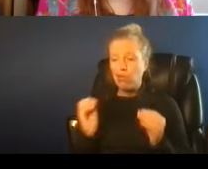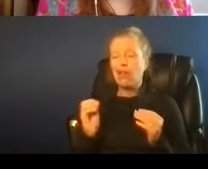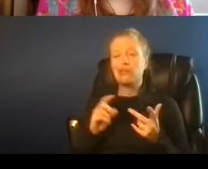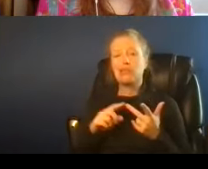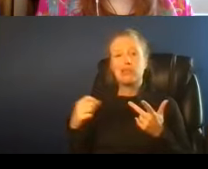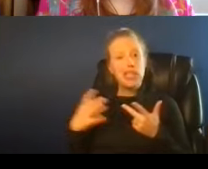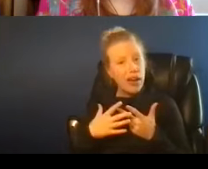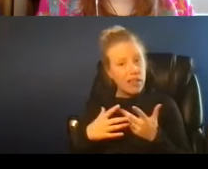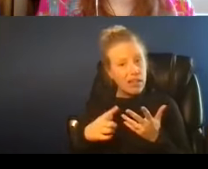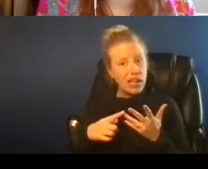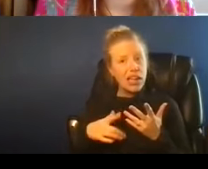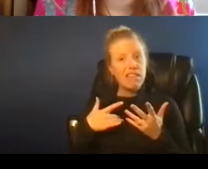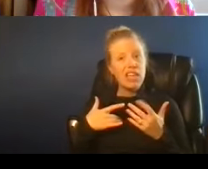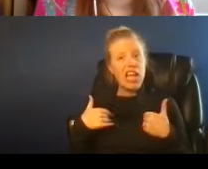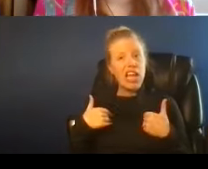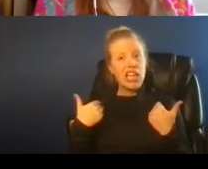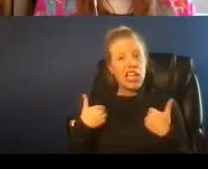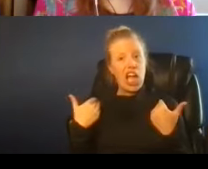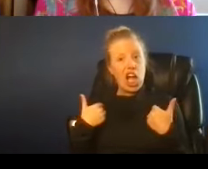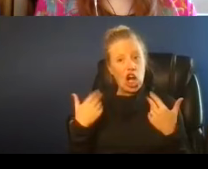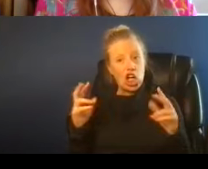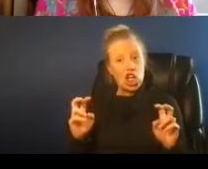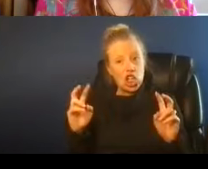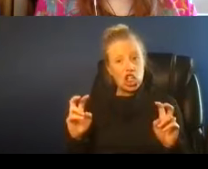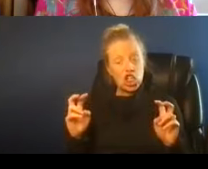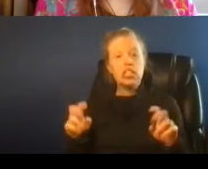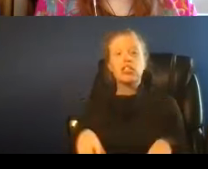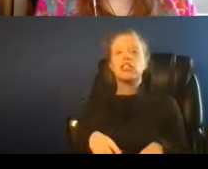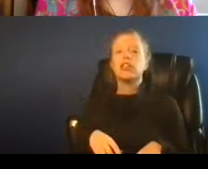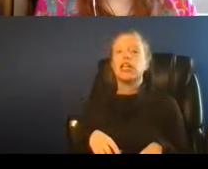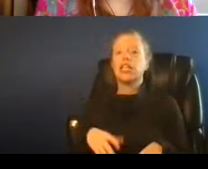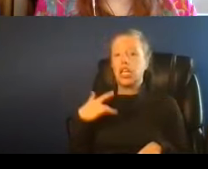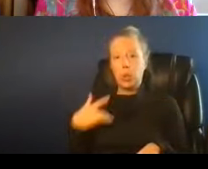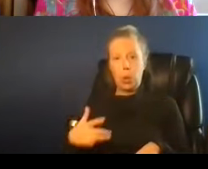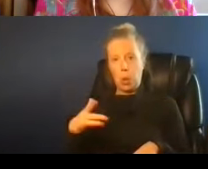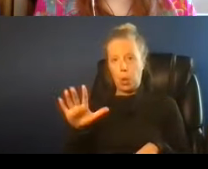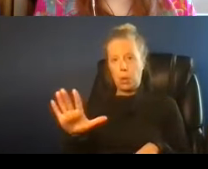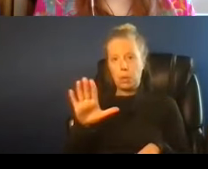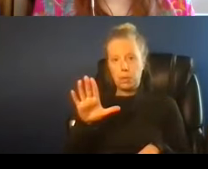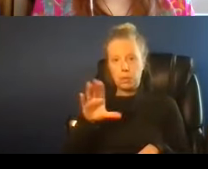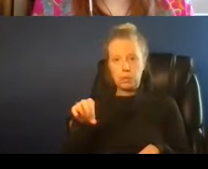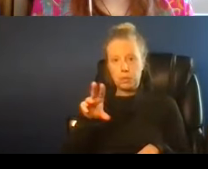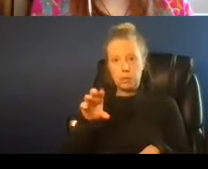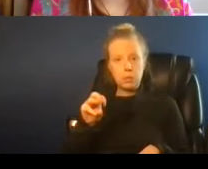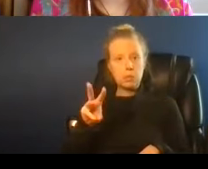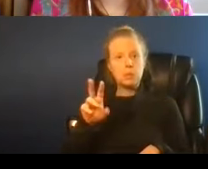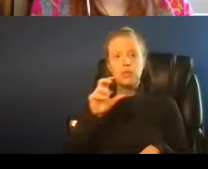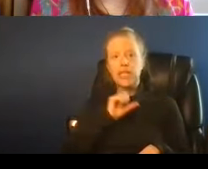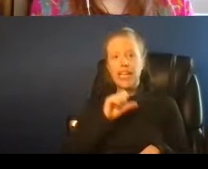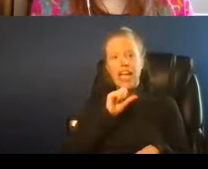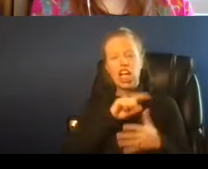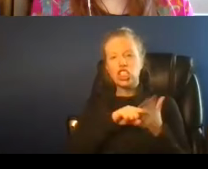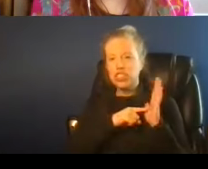feel younger than you usually do. Um, these are all signs that you might be